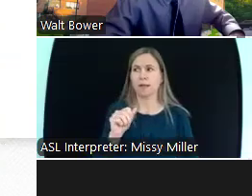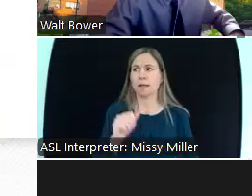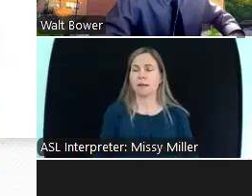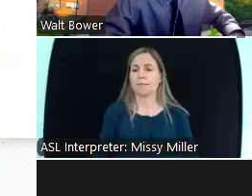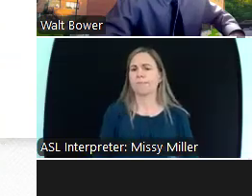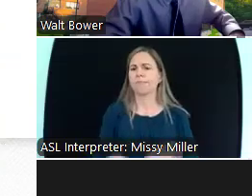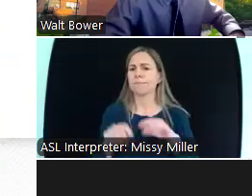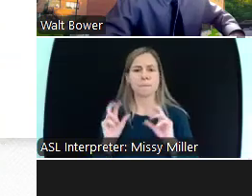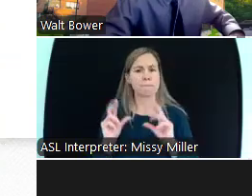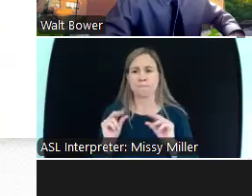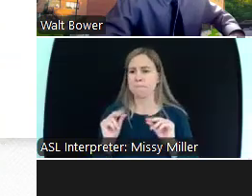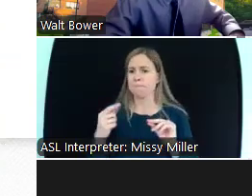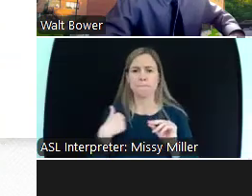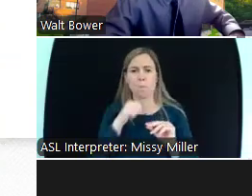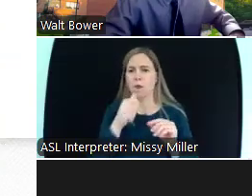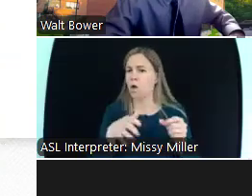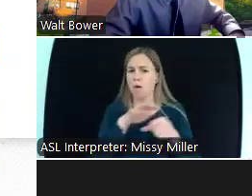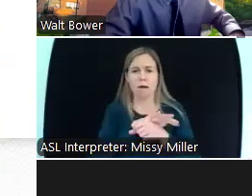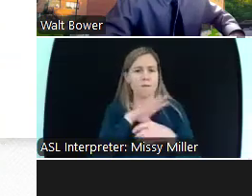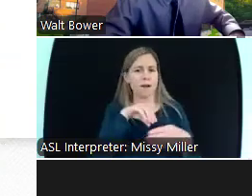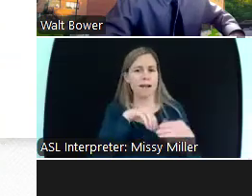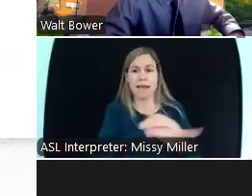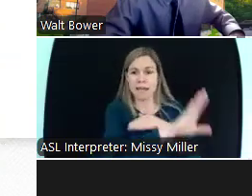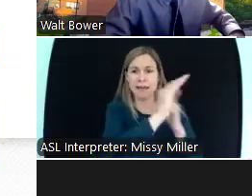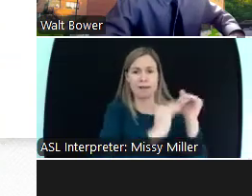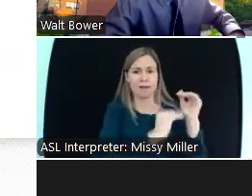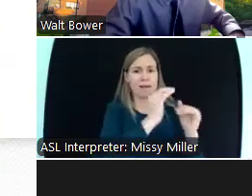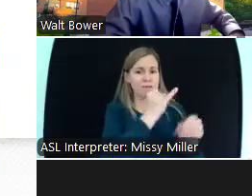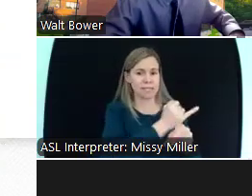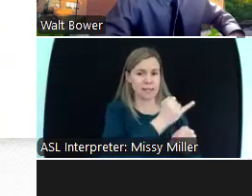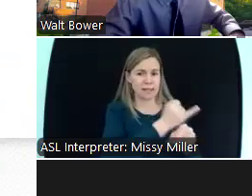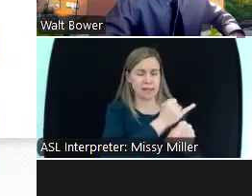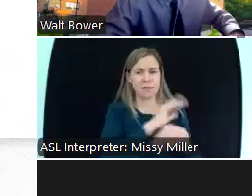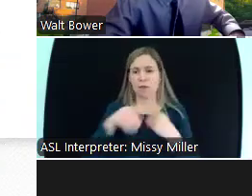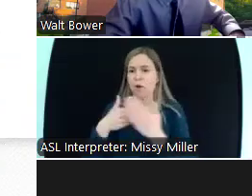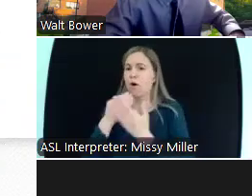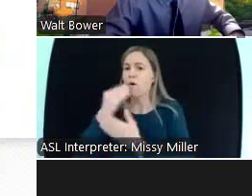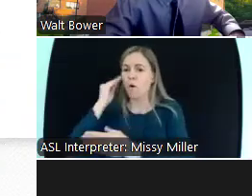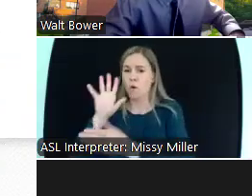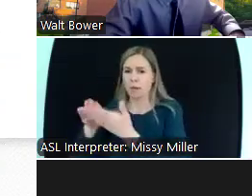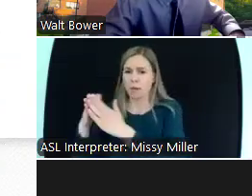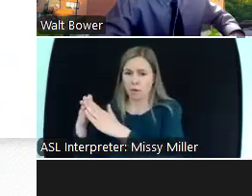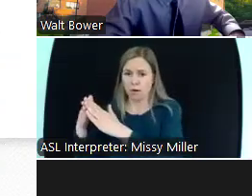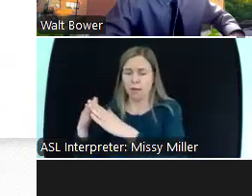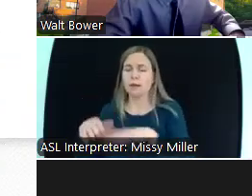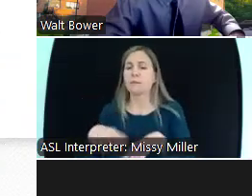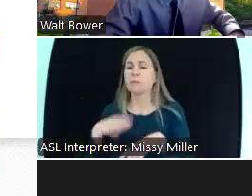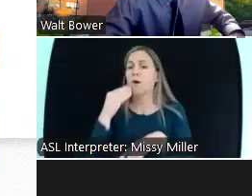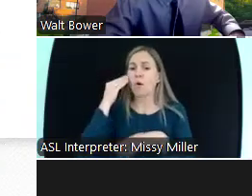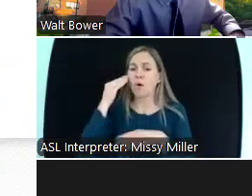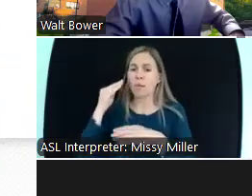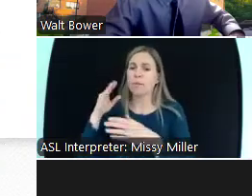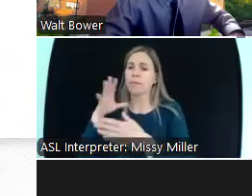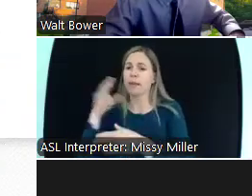in facilities. So these are all home and community-based waiver programs. But the home and community-based waiver